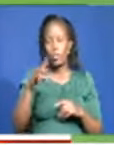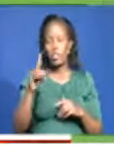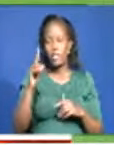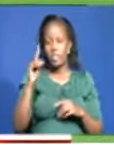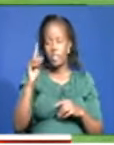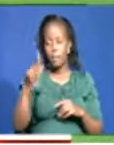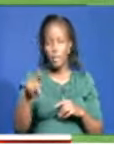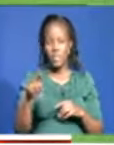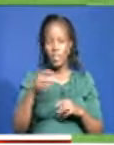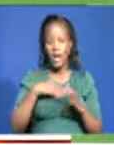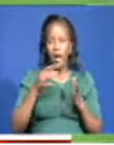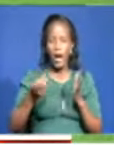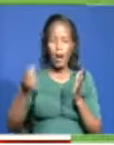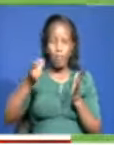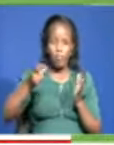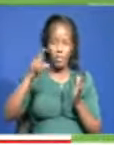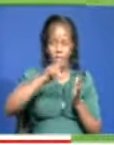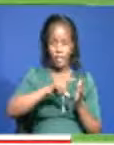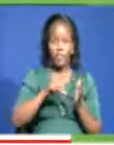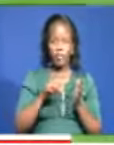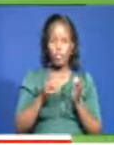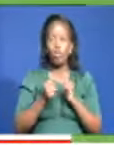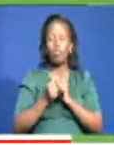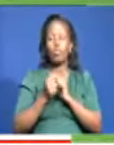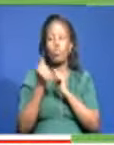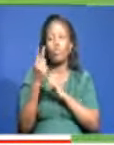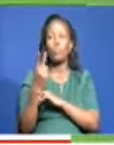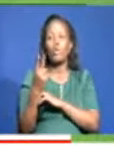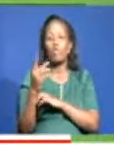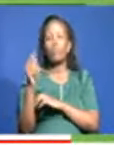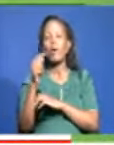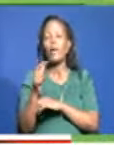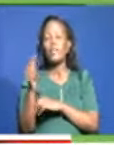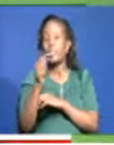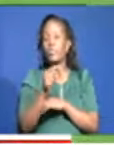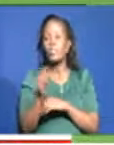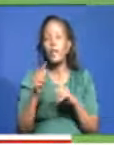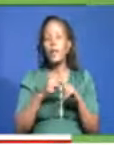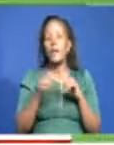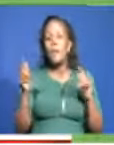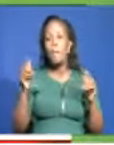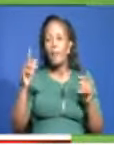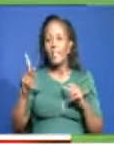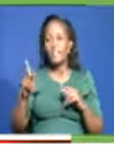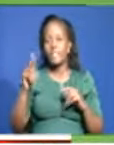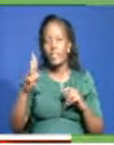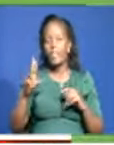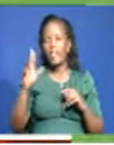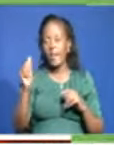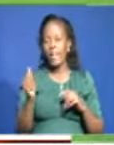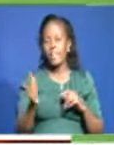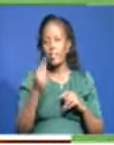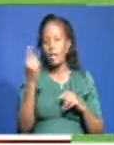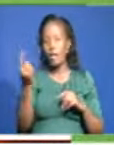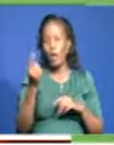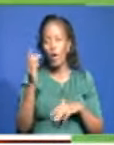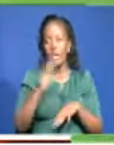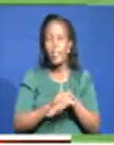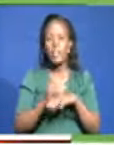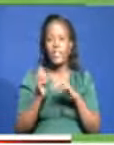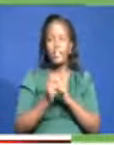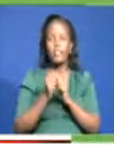risen to Kenya shillings 12 trillion. Yet KRA only raised about 14% of